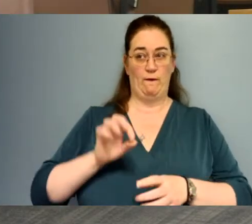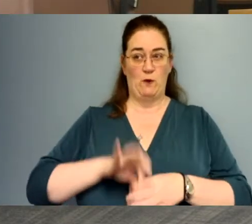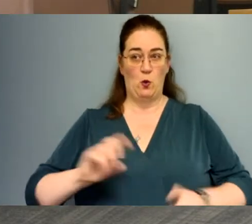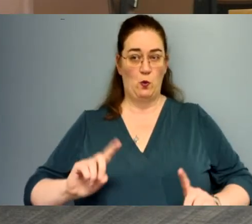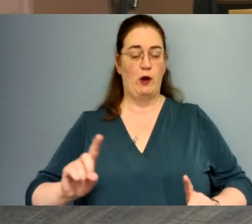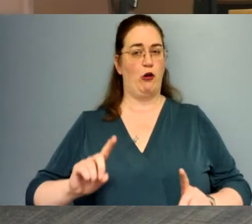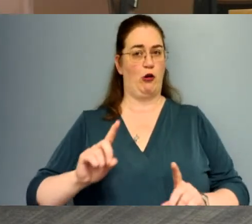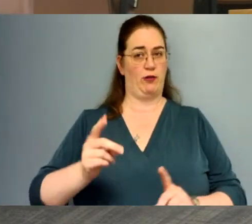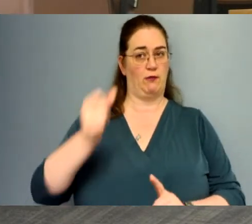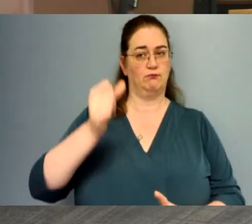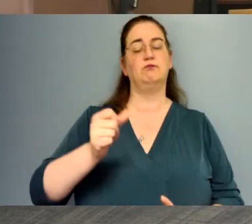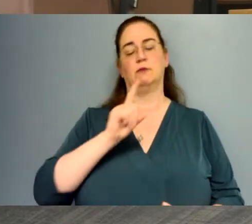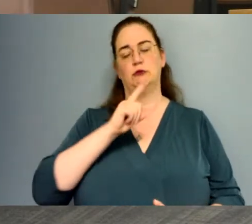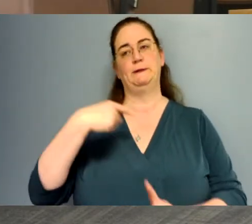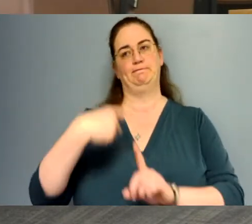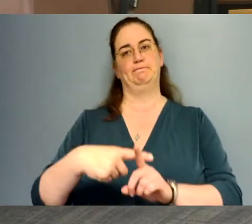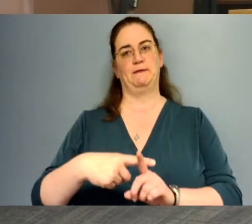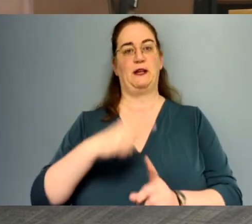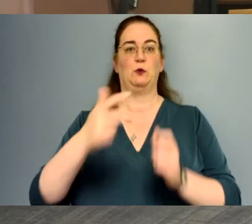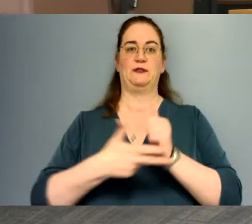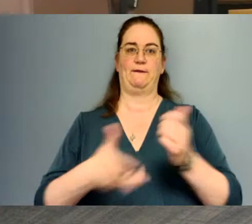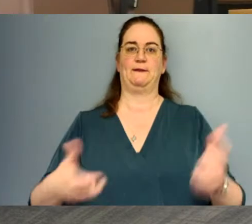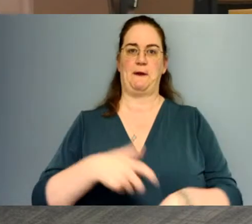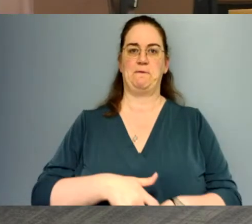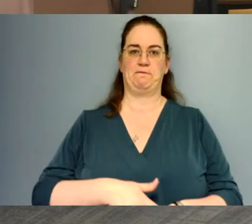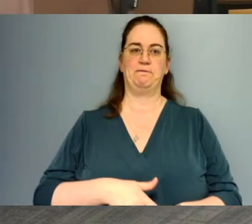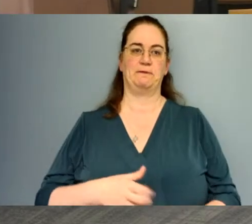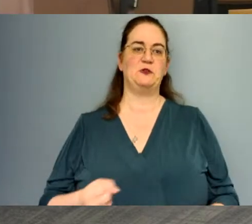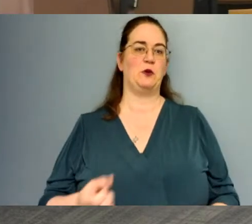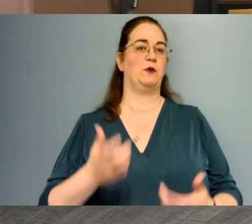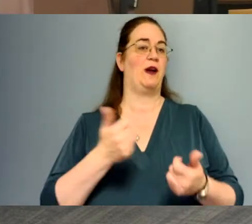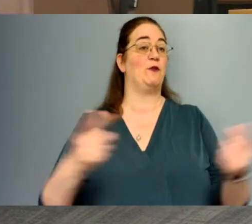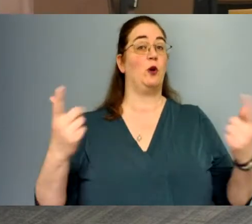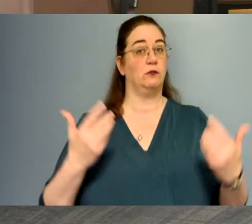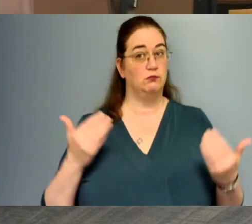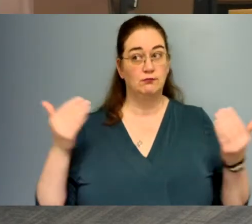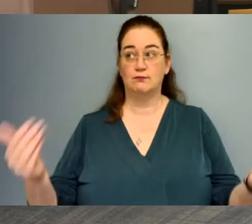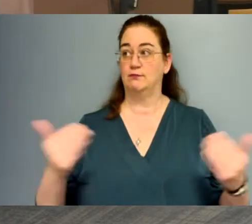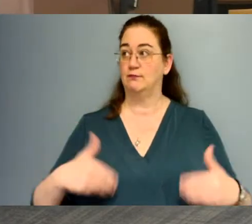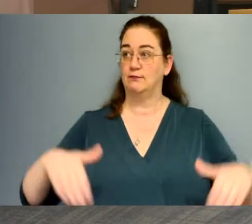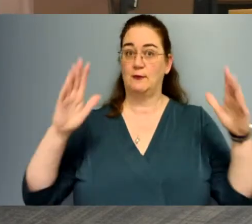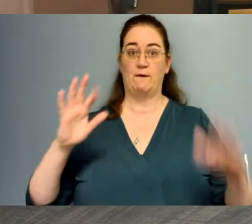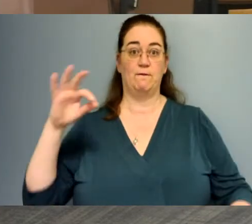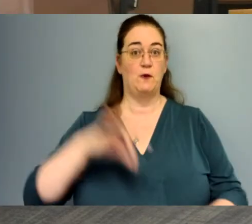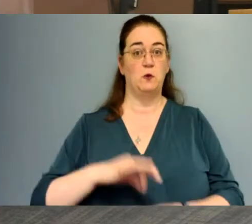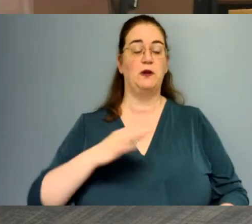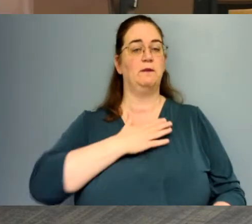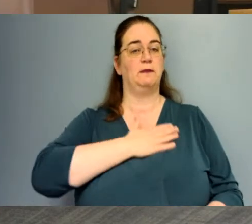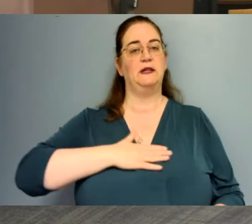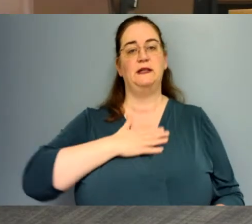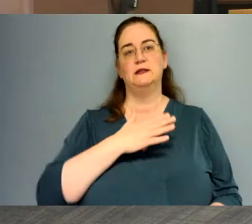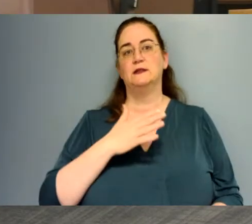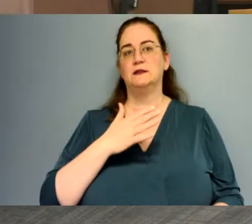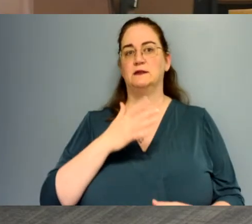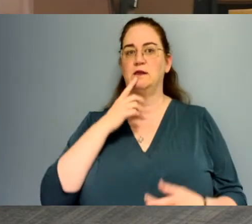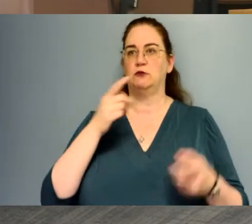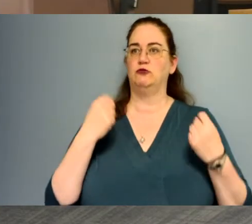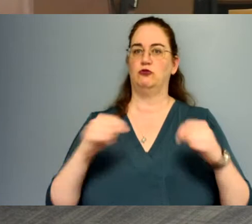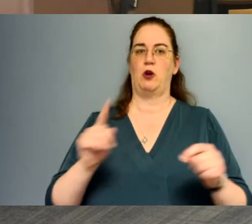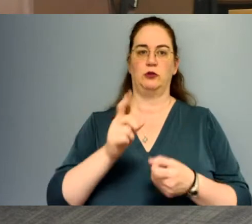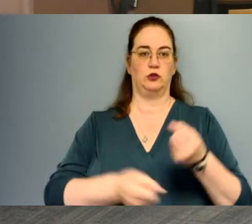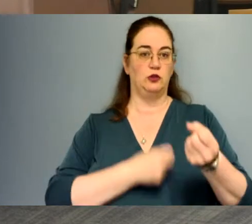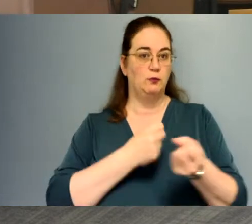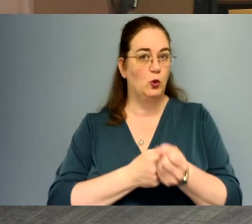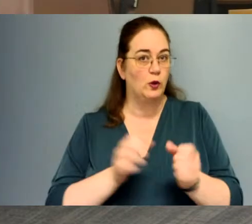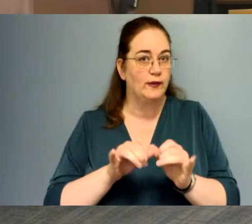there is really a plus, and it will save time. So everyone get out to vote, and please, let's try to support